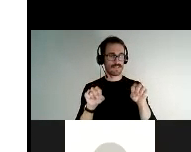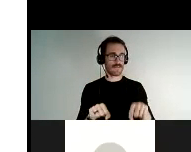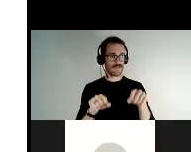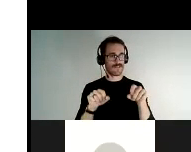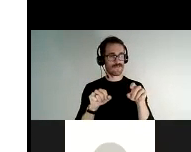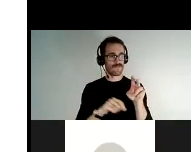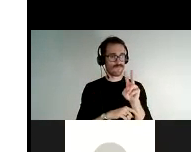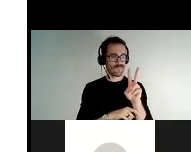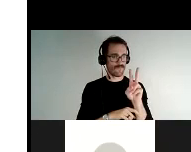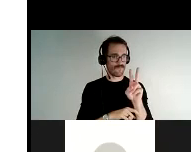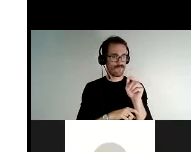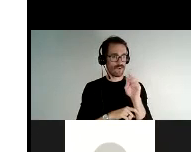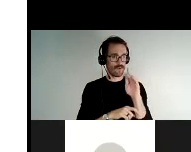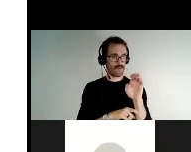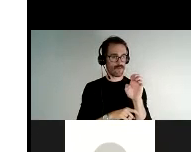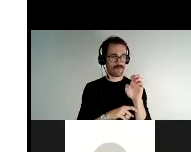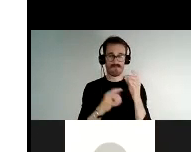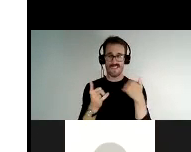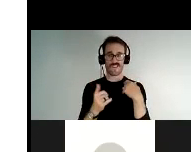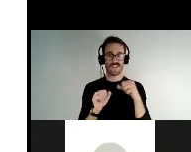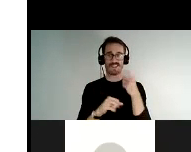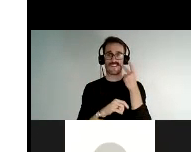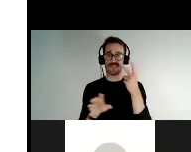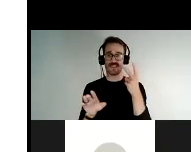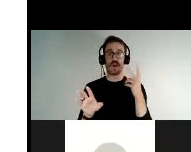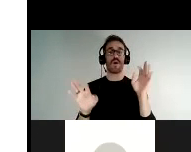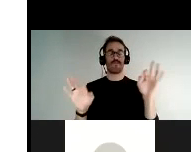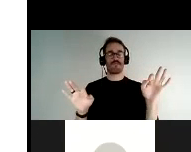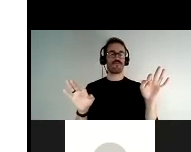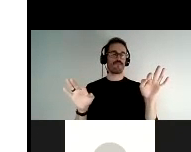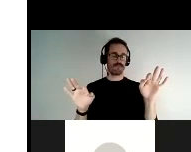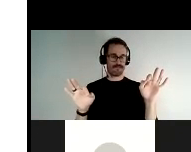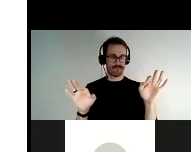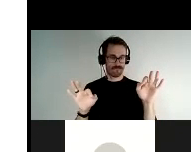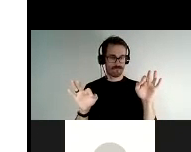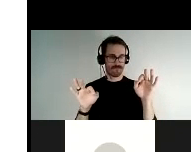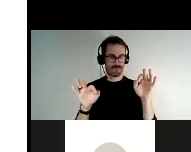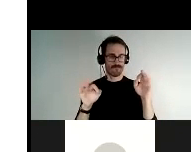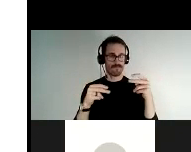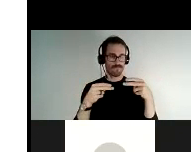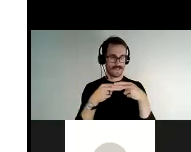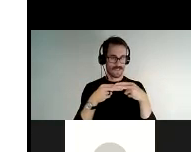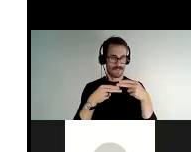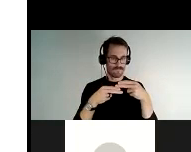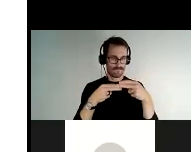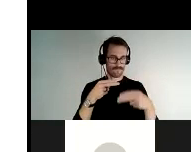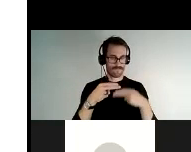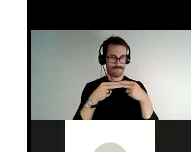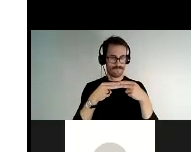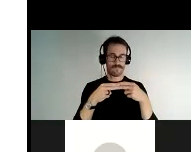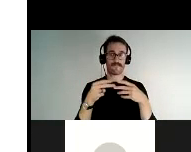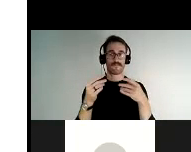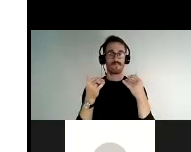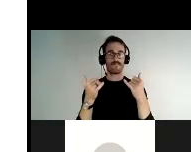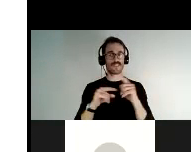we've got the types of abuse is what's showing. Yes. There we go. Okay. There are some systemic barriers that